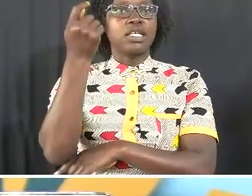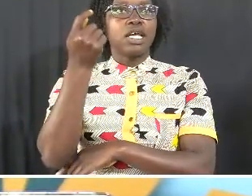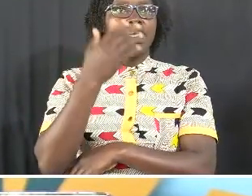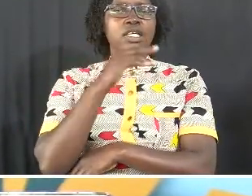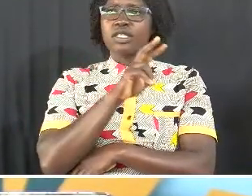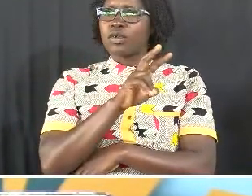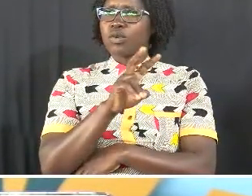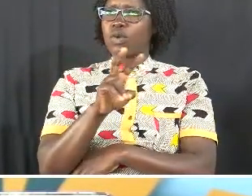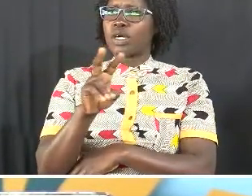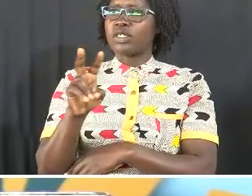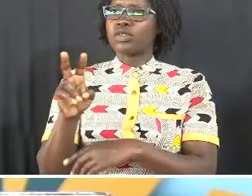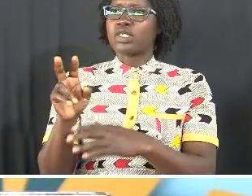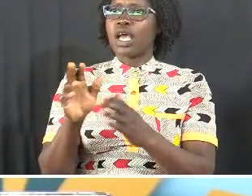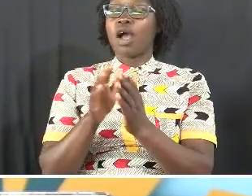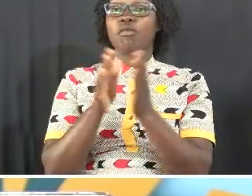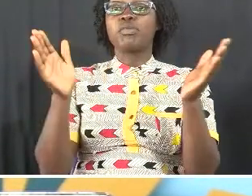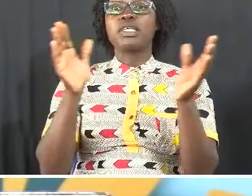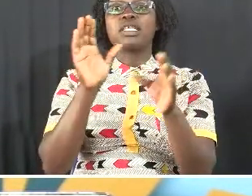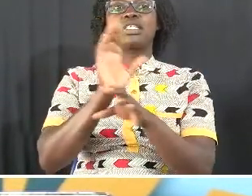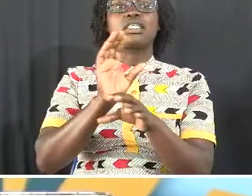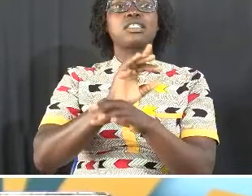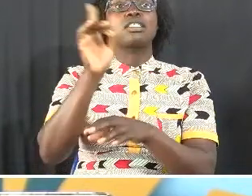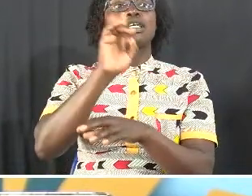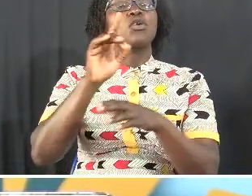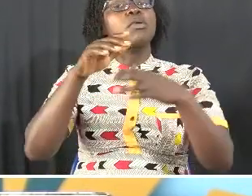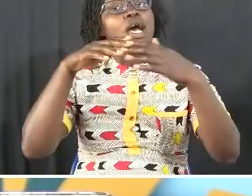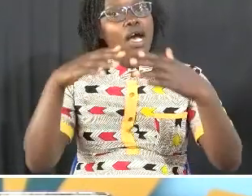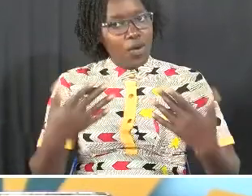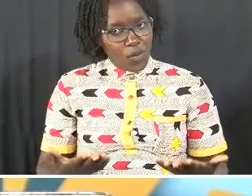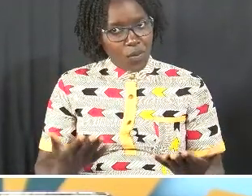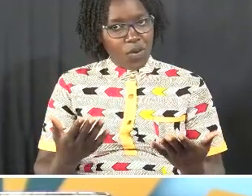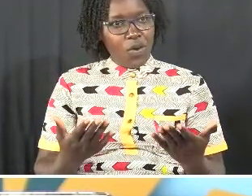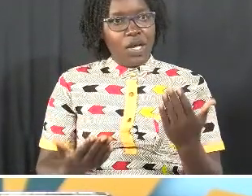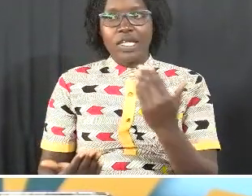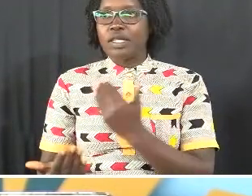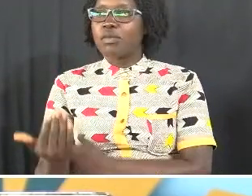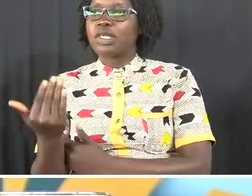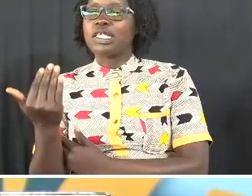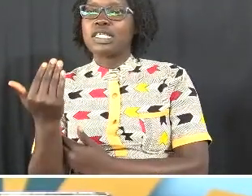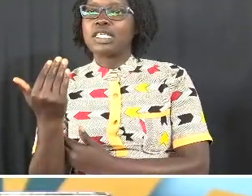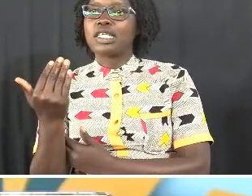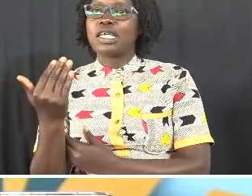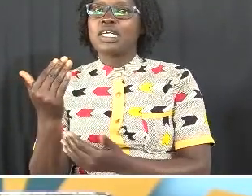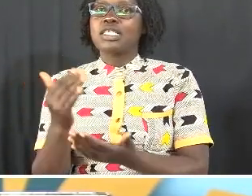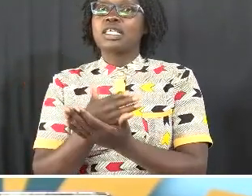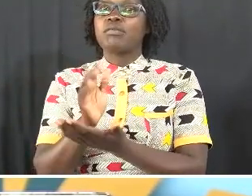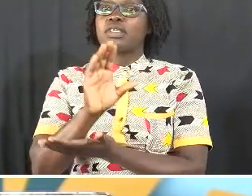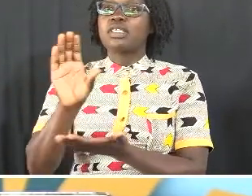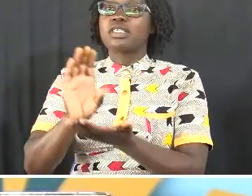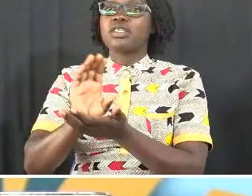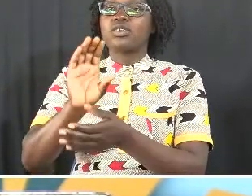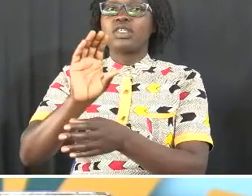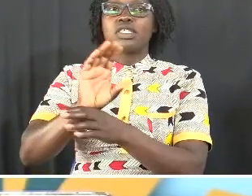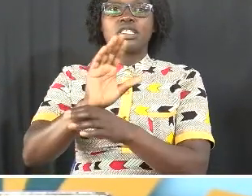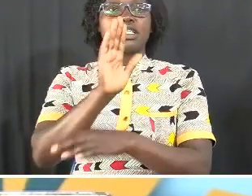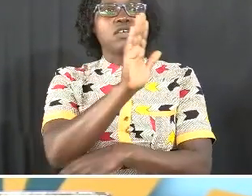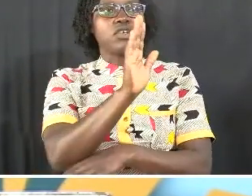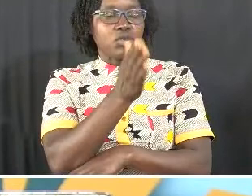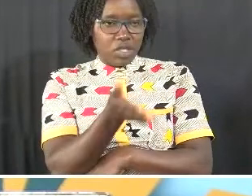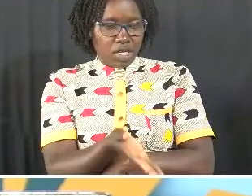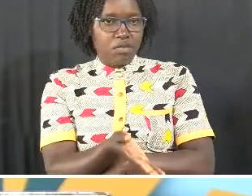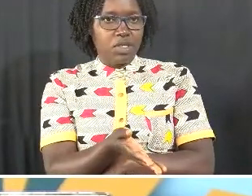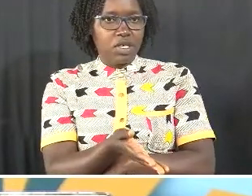want to see two big churches in Nairobi today. So in the morning, they are in Central Church. In the afternoon, they will be